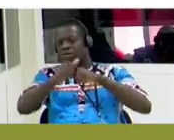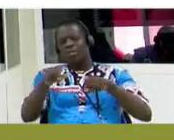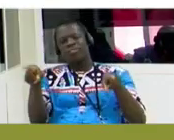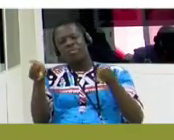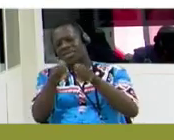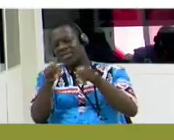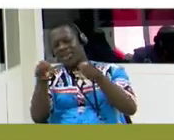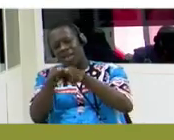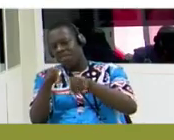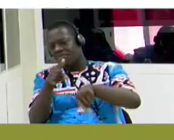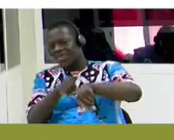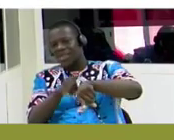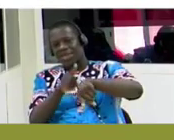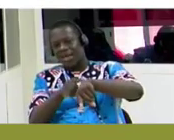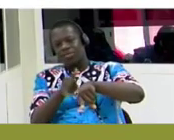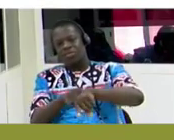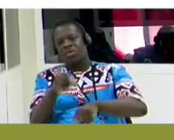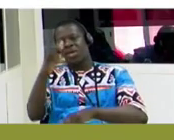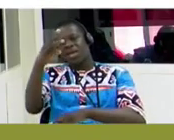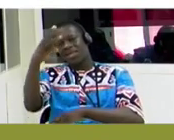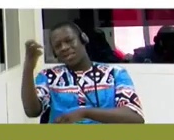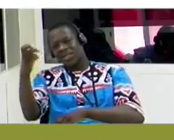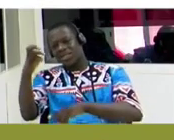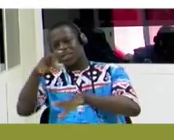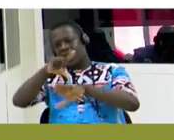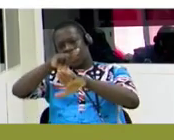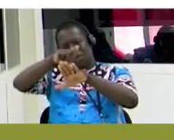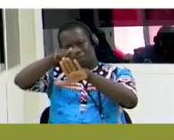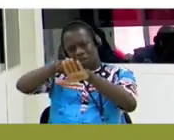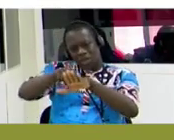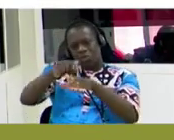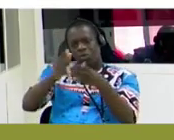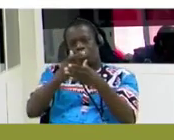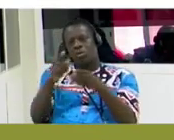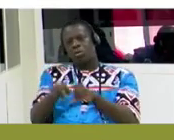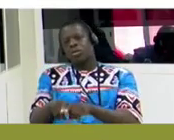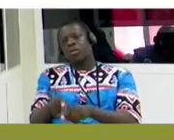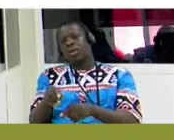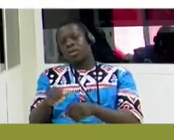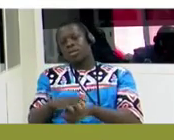so. Then he will be taken back, then others will be brought in.